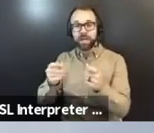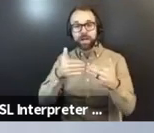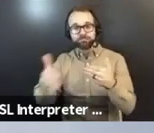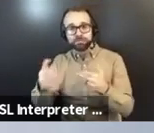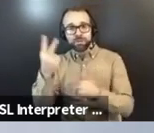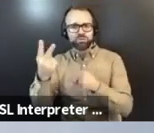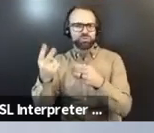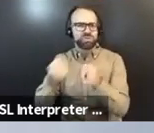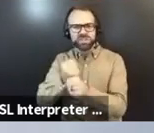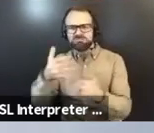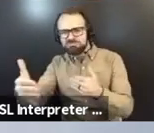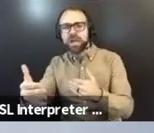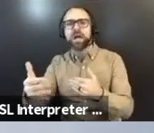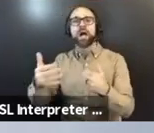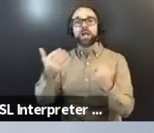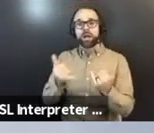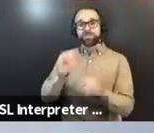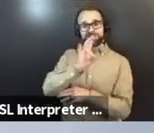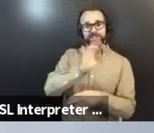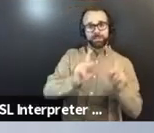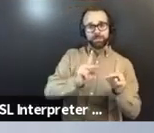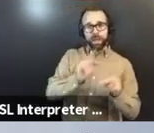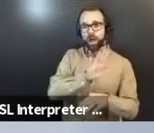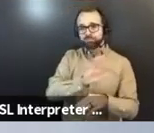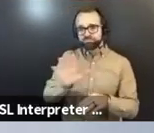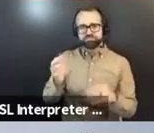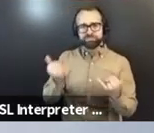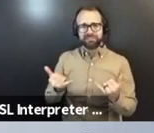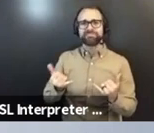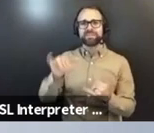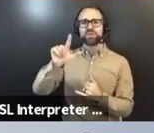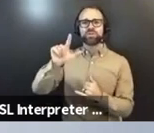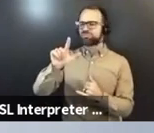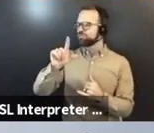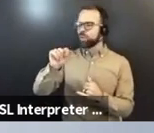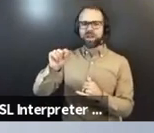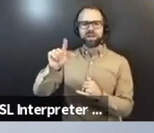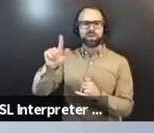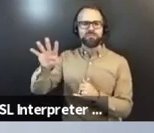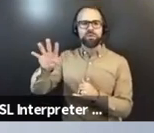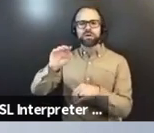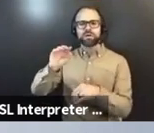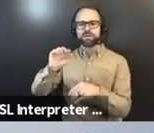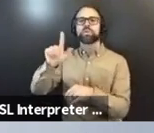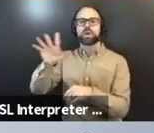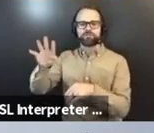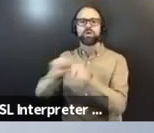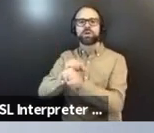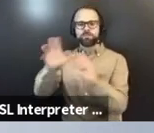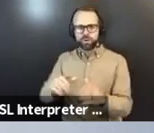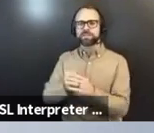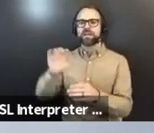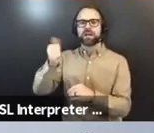from seven people to got currently about 24 employees. We now have over $120 million of assets under management and an